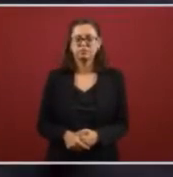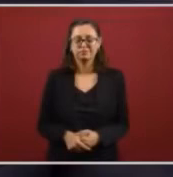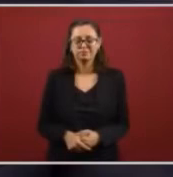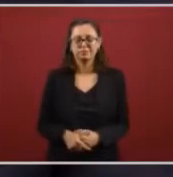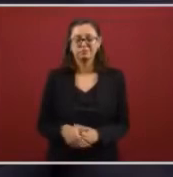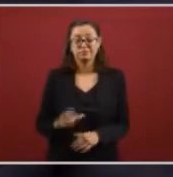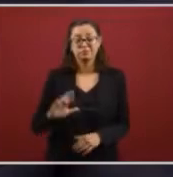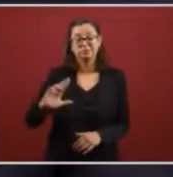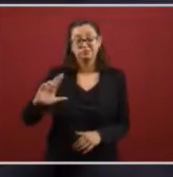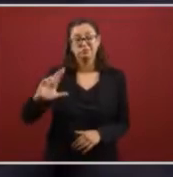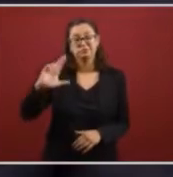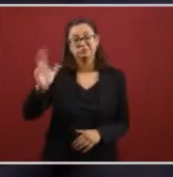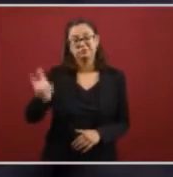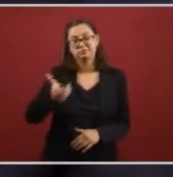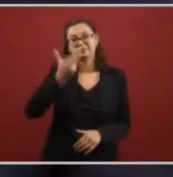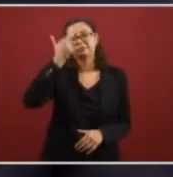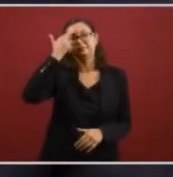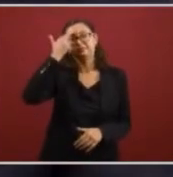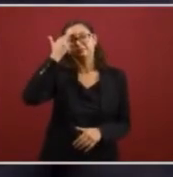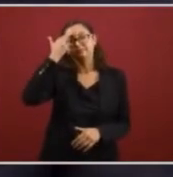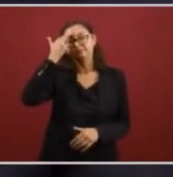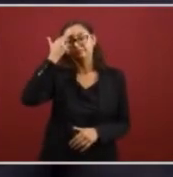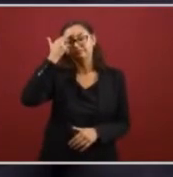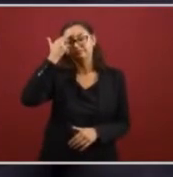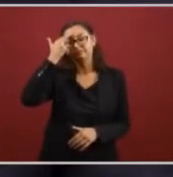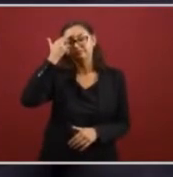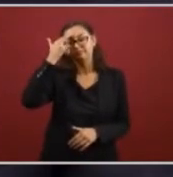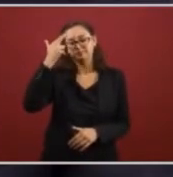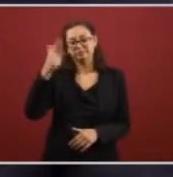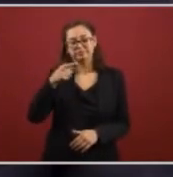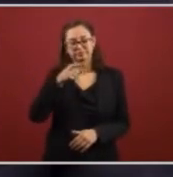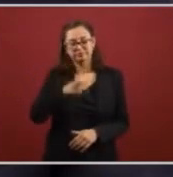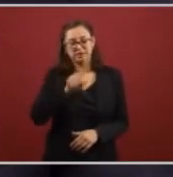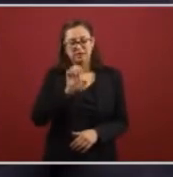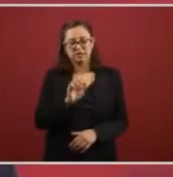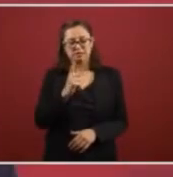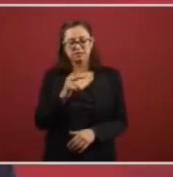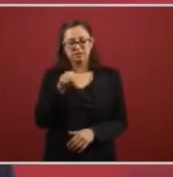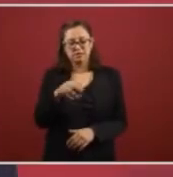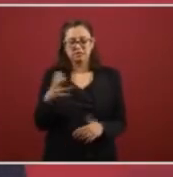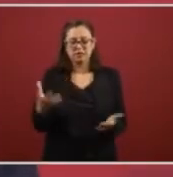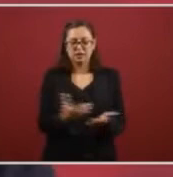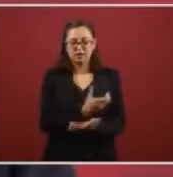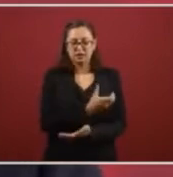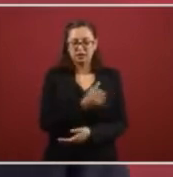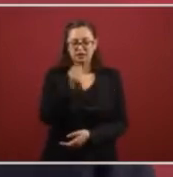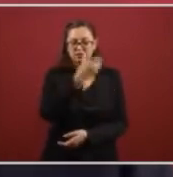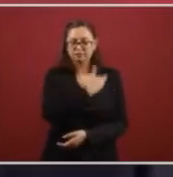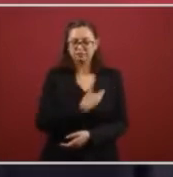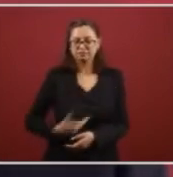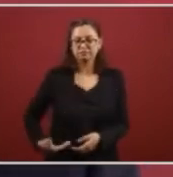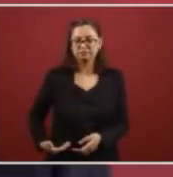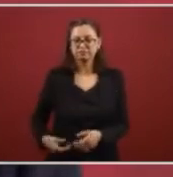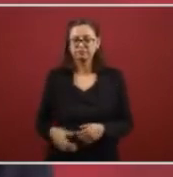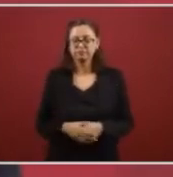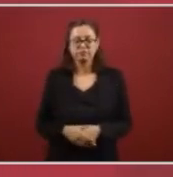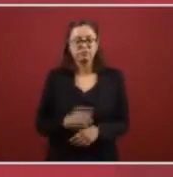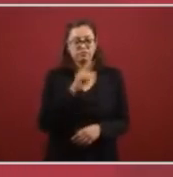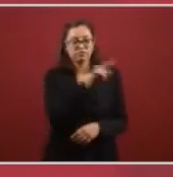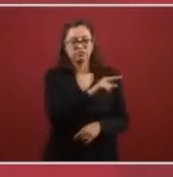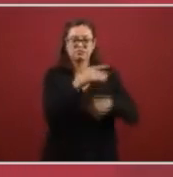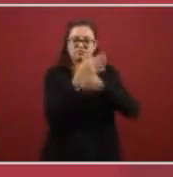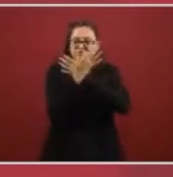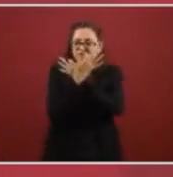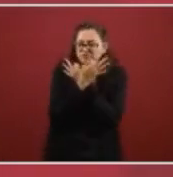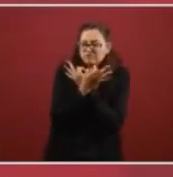I still recall that when Peña won, he declared that